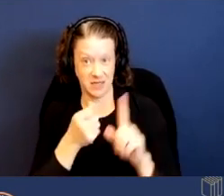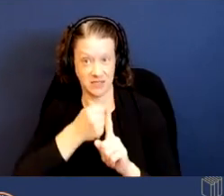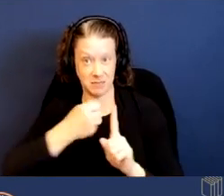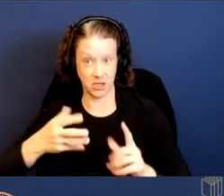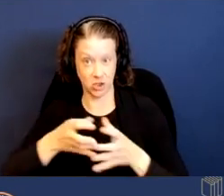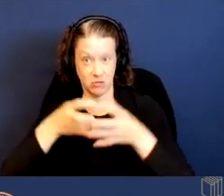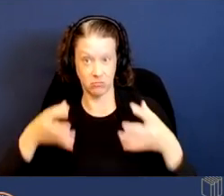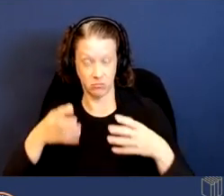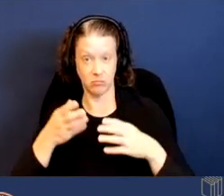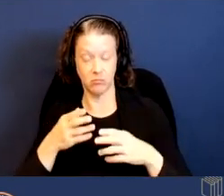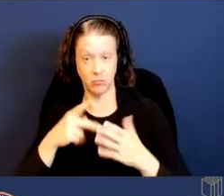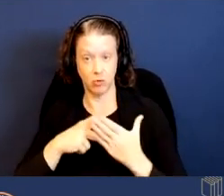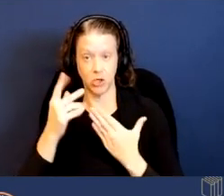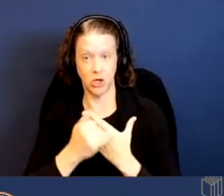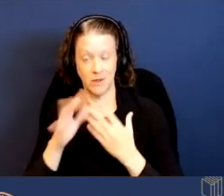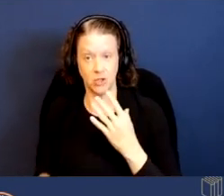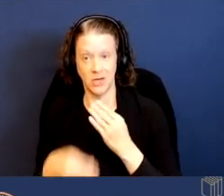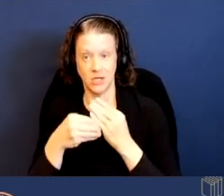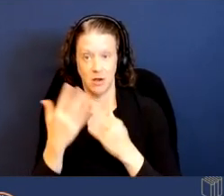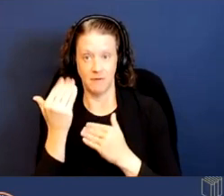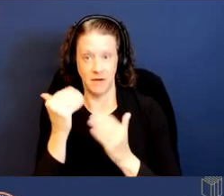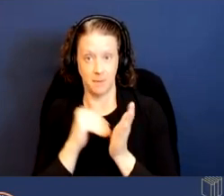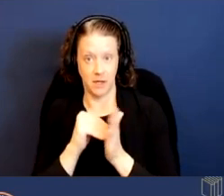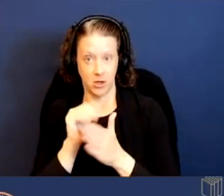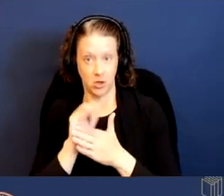additional 15 million in funds